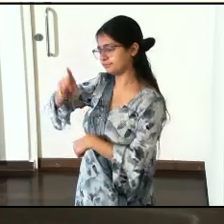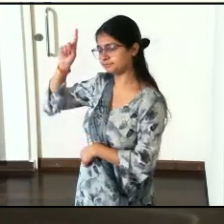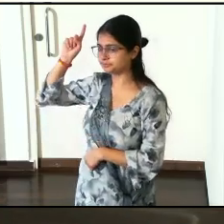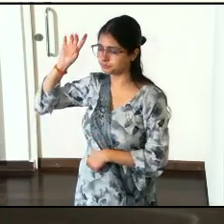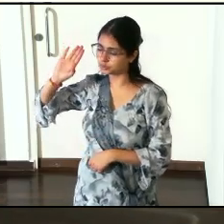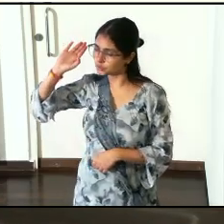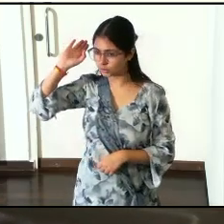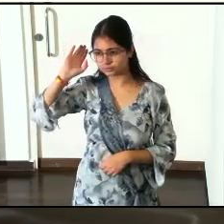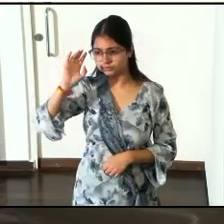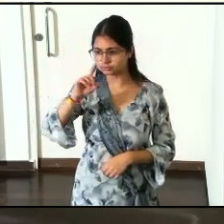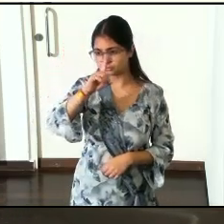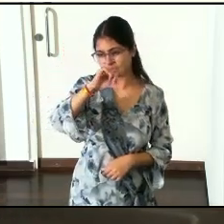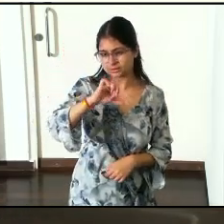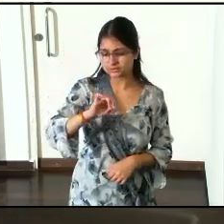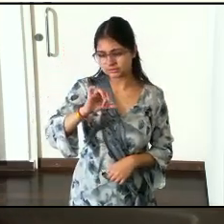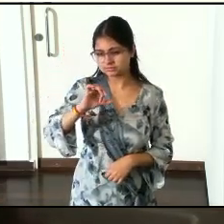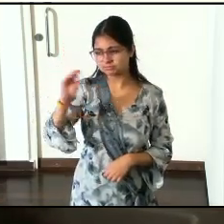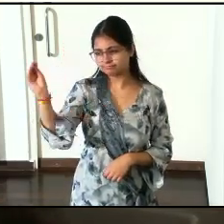inputs.